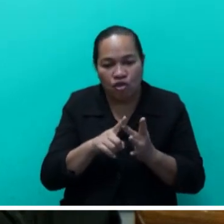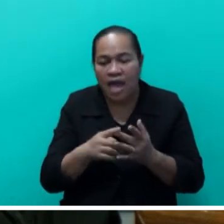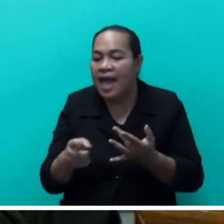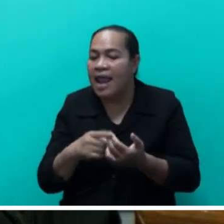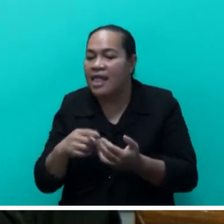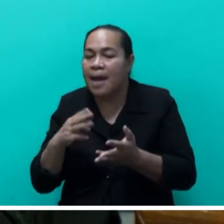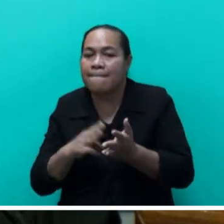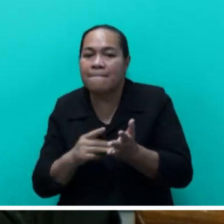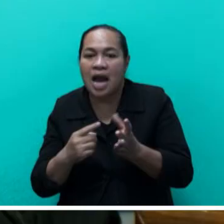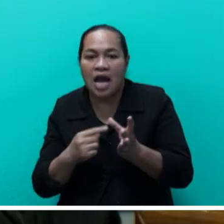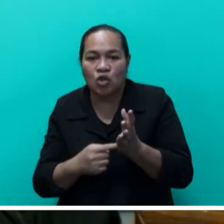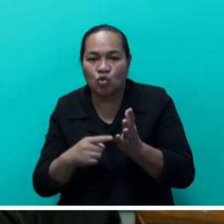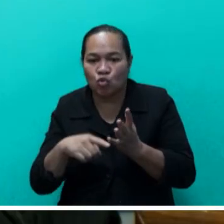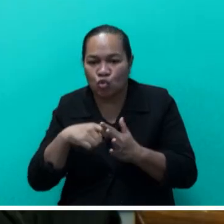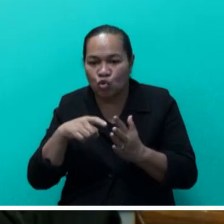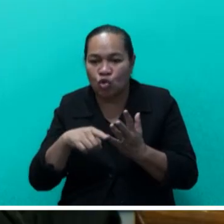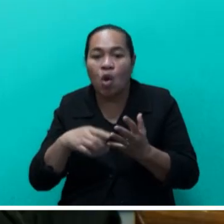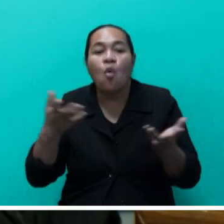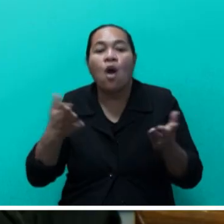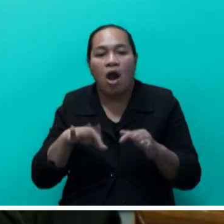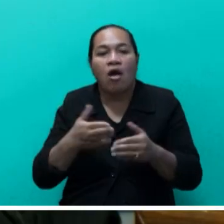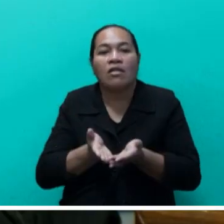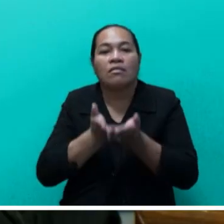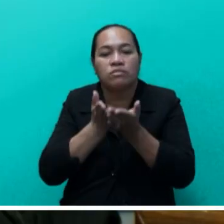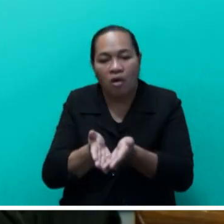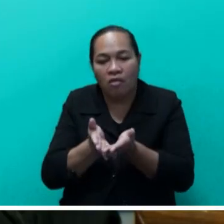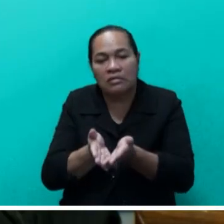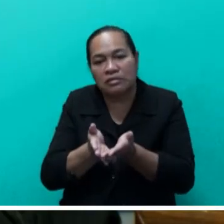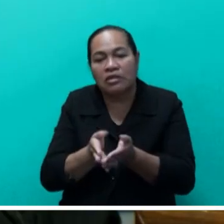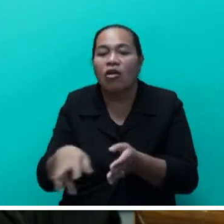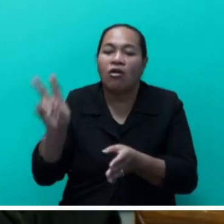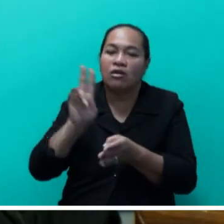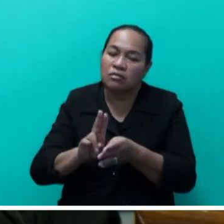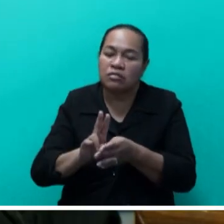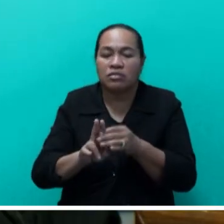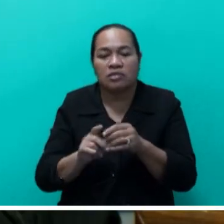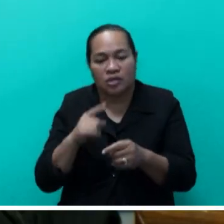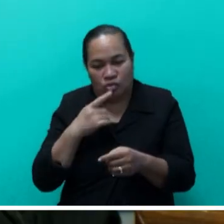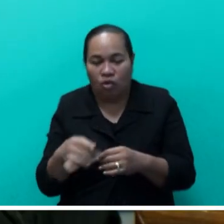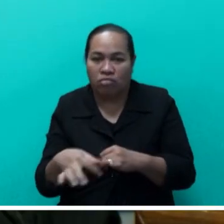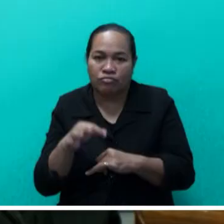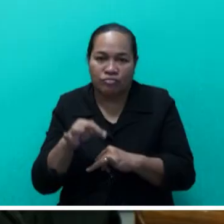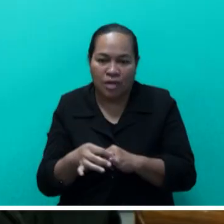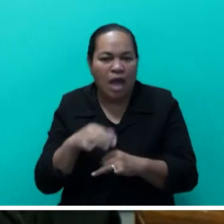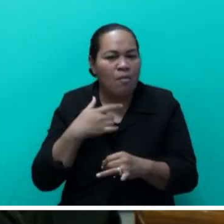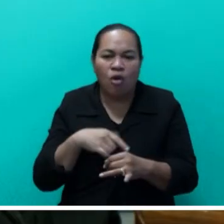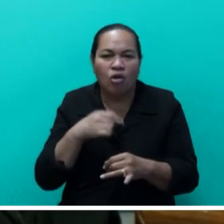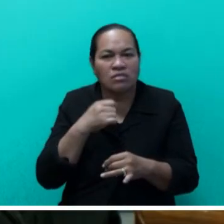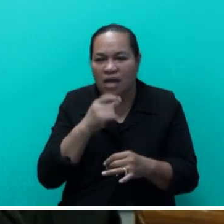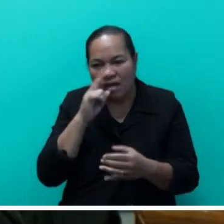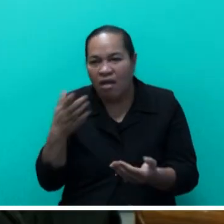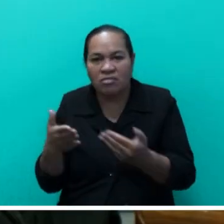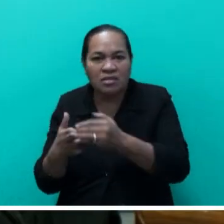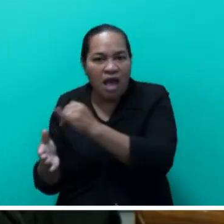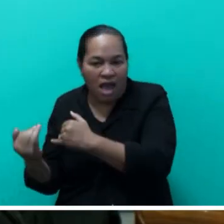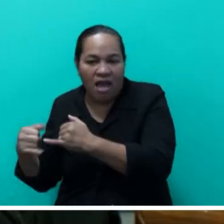from Lomati to Aroi, due to the inability of officials being able to travel to Lomati to conduct the court marriage. The outreach